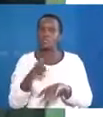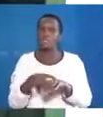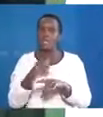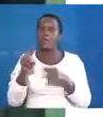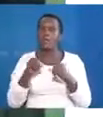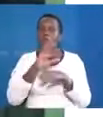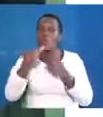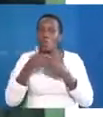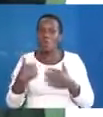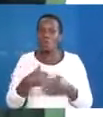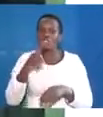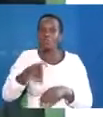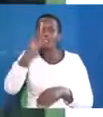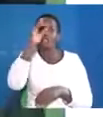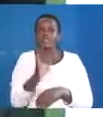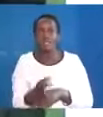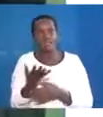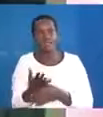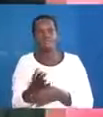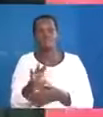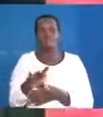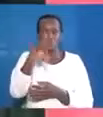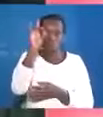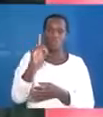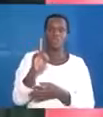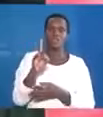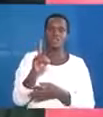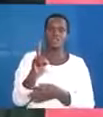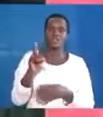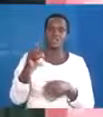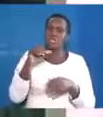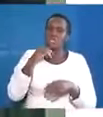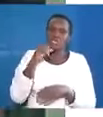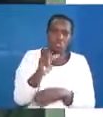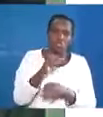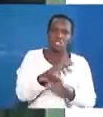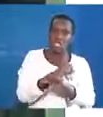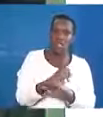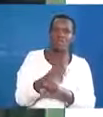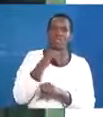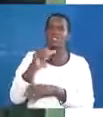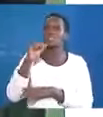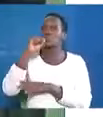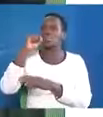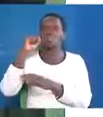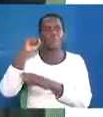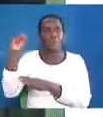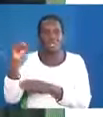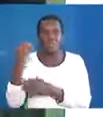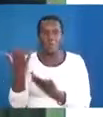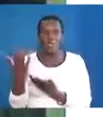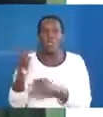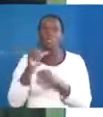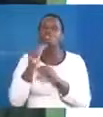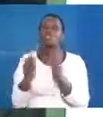take a position that is neither safe, nor politic, nor popular, but one